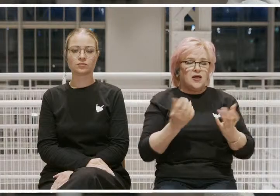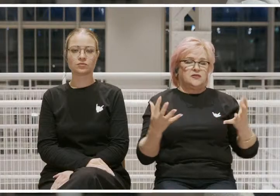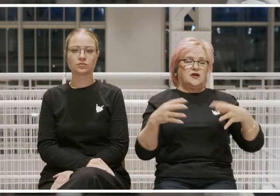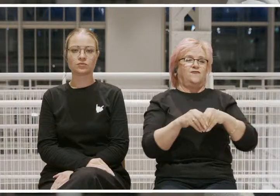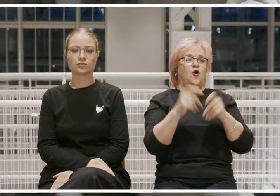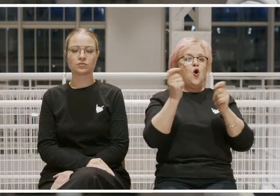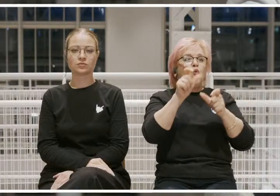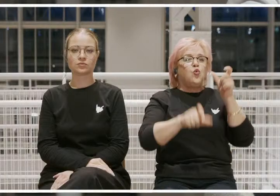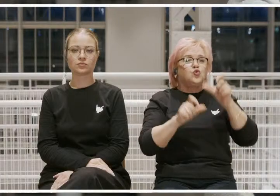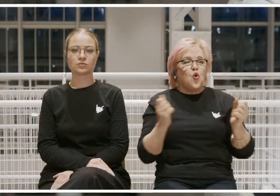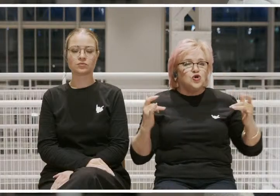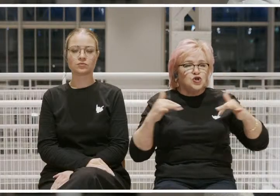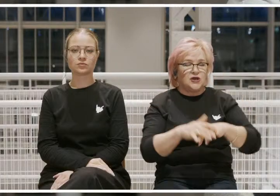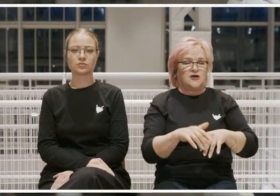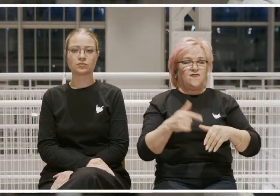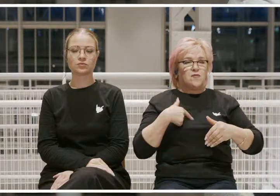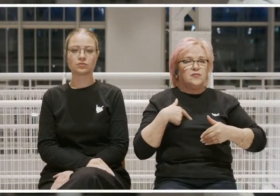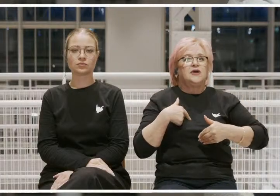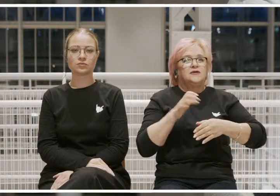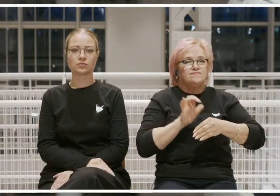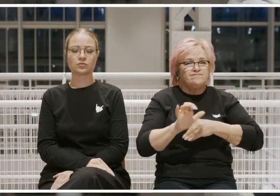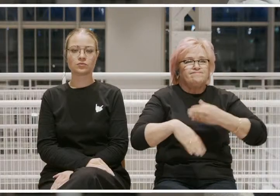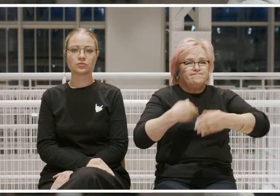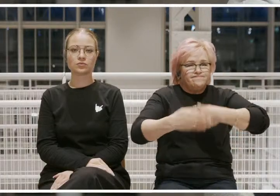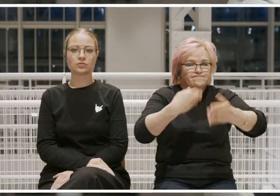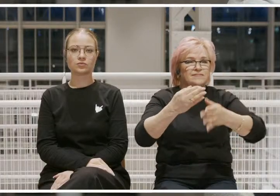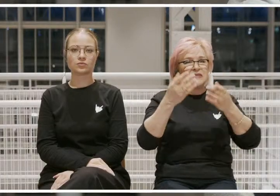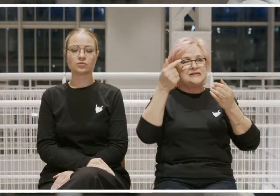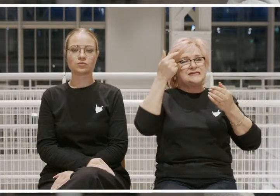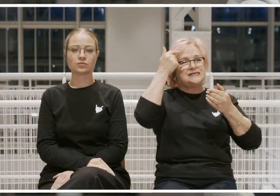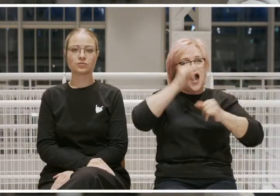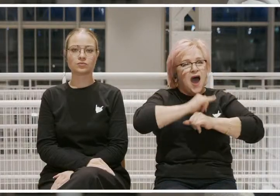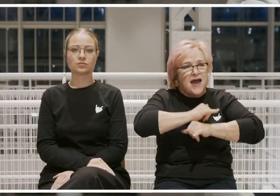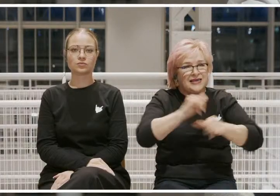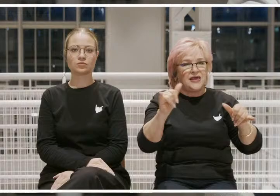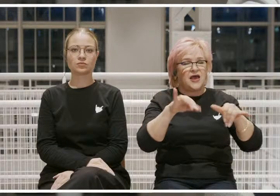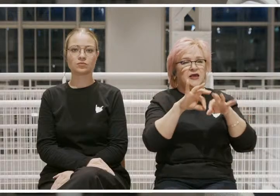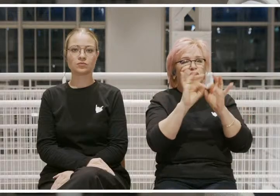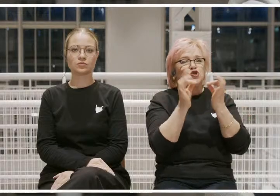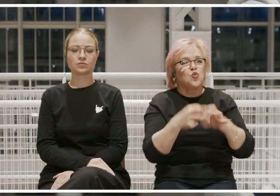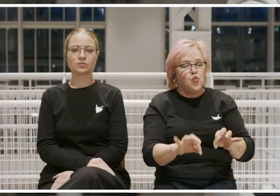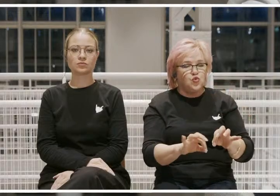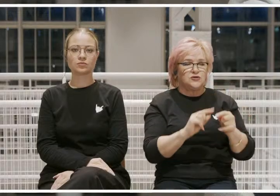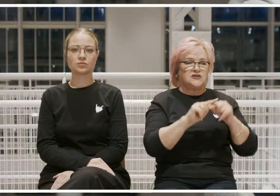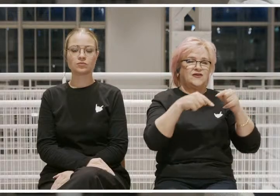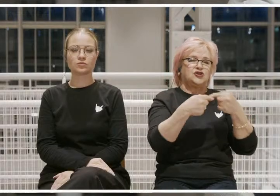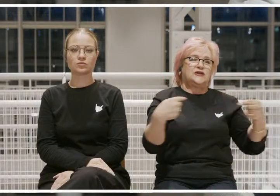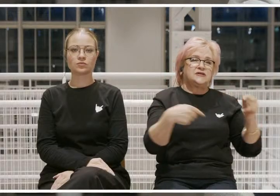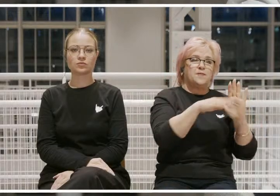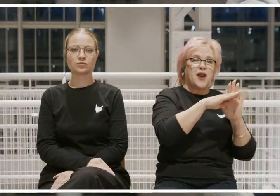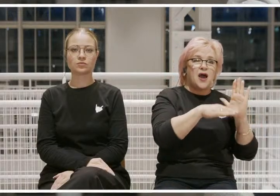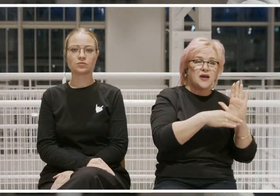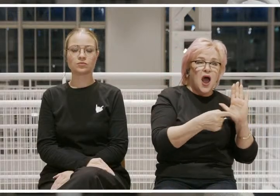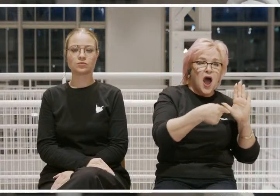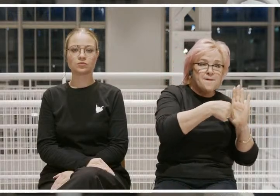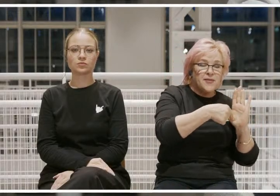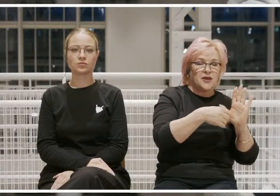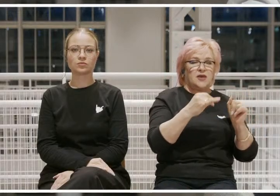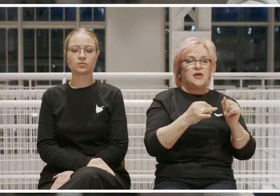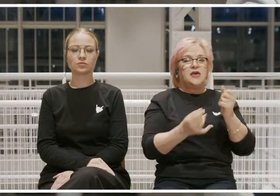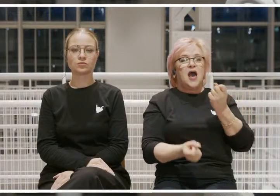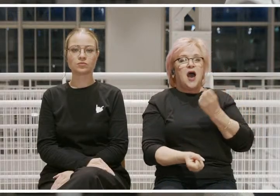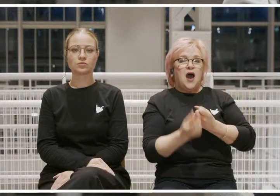artistic production through the exhibition and alternative learning programs and generates spaces that bring together a wide range